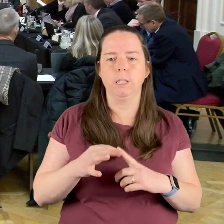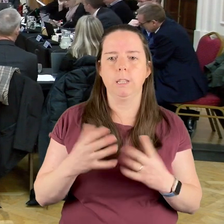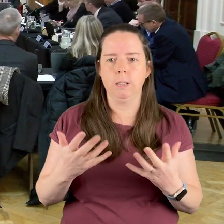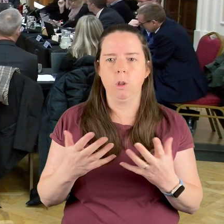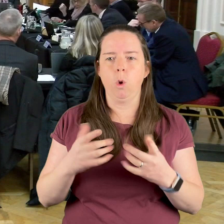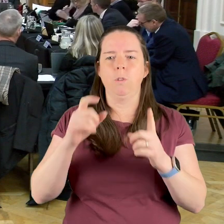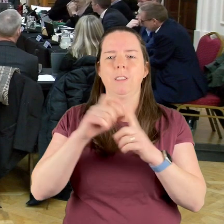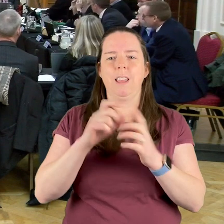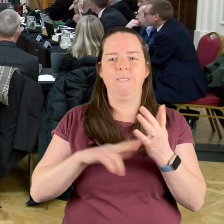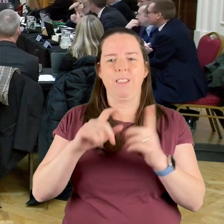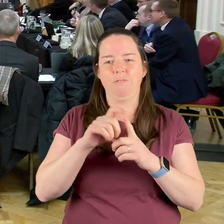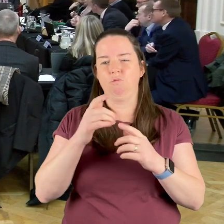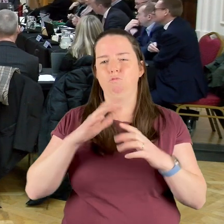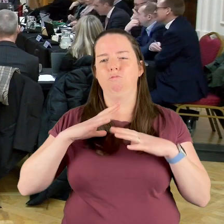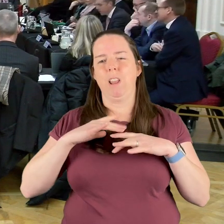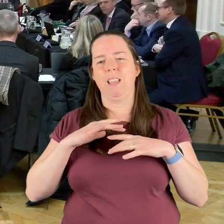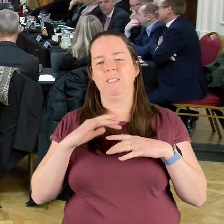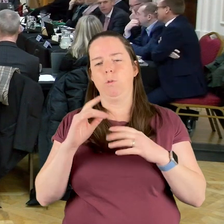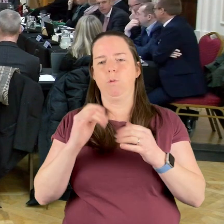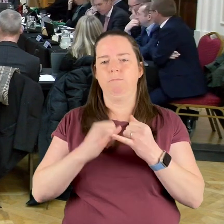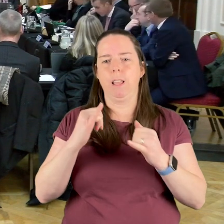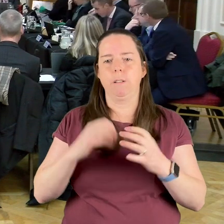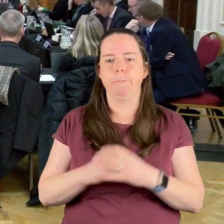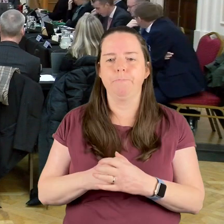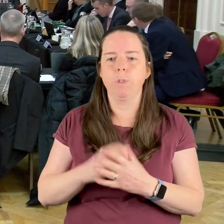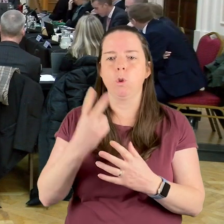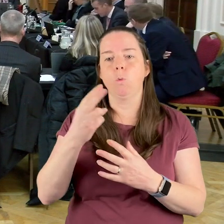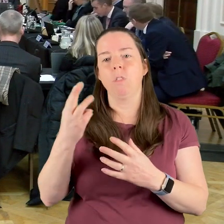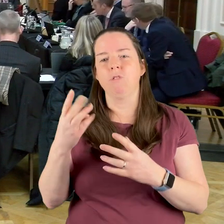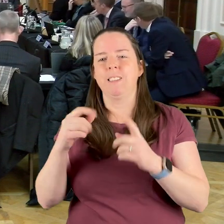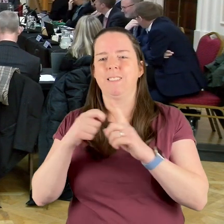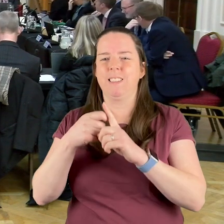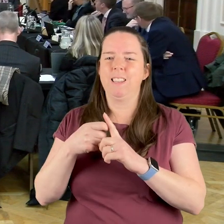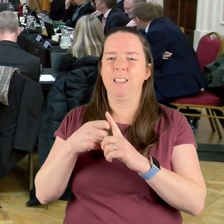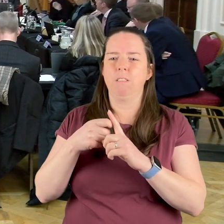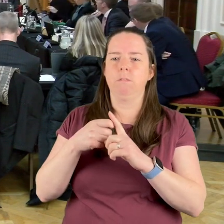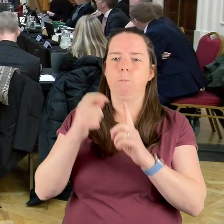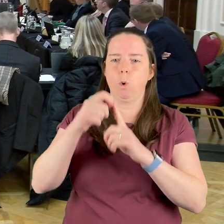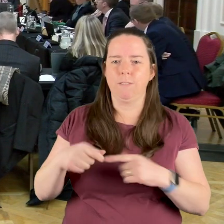respond to mine because I'm just adding some extra points. So, David, you can relax for a second.